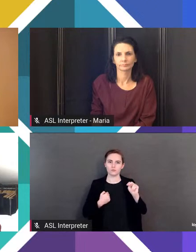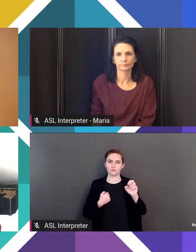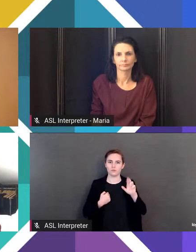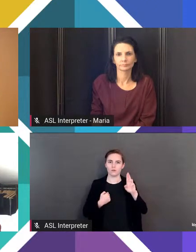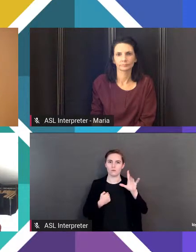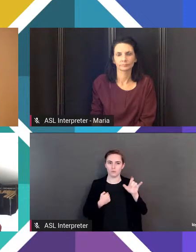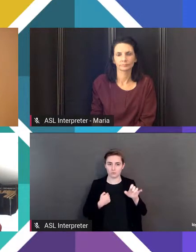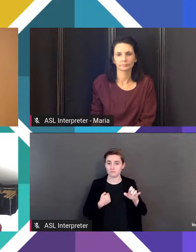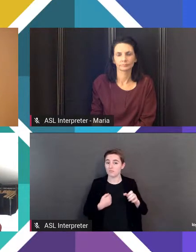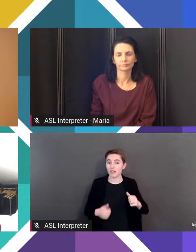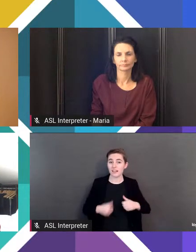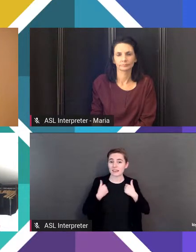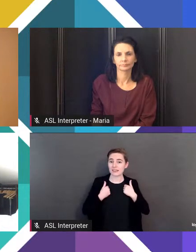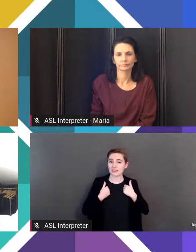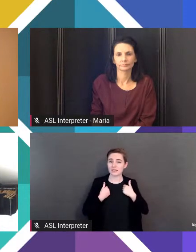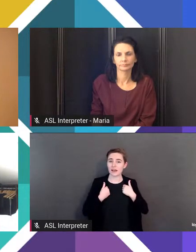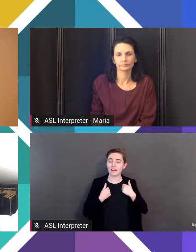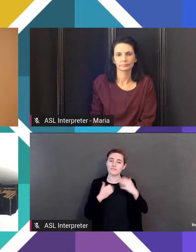only 35 years old.